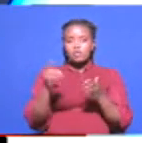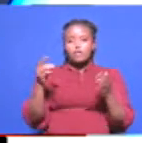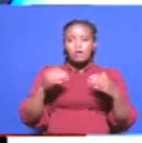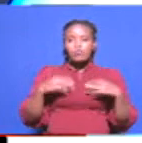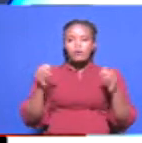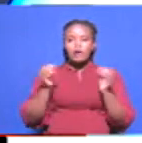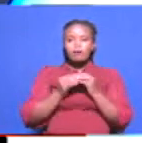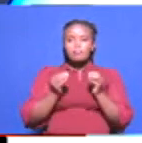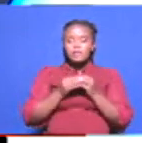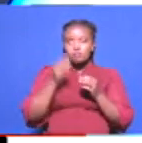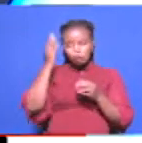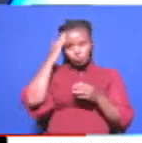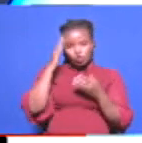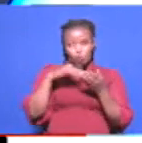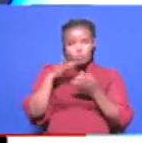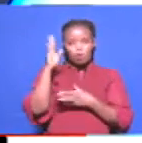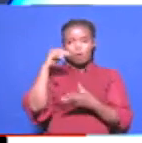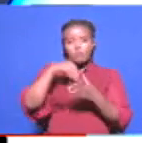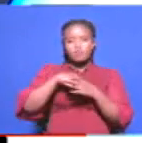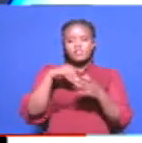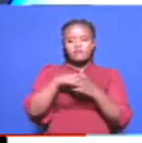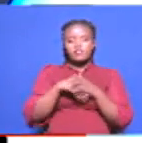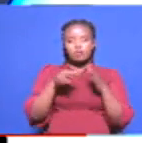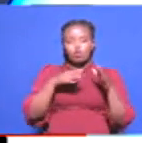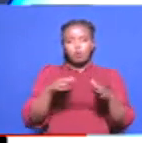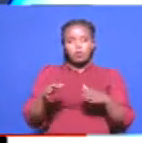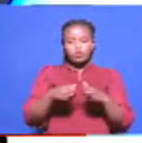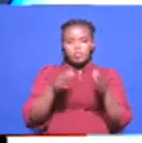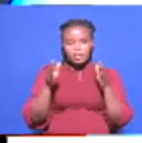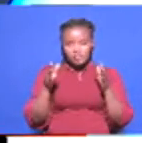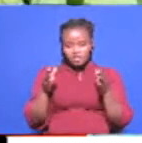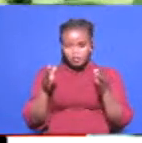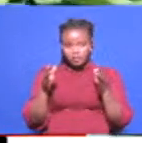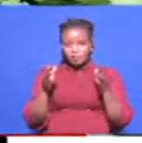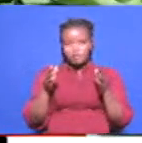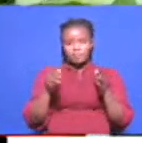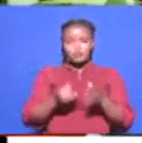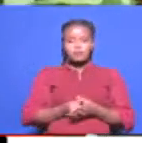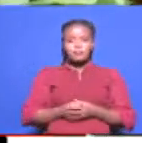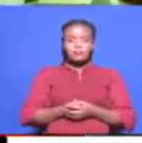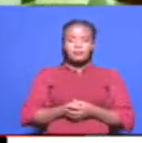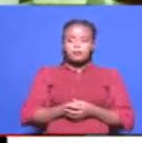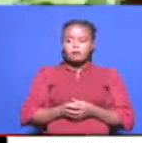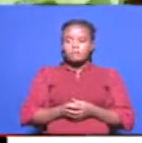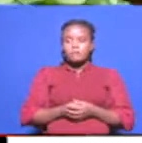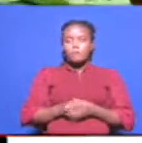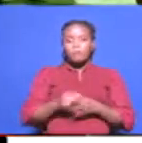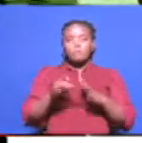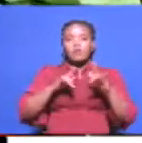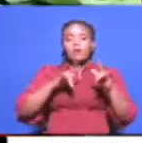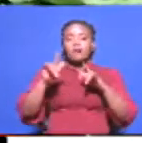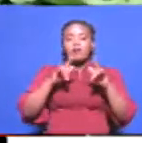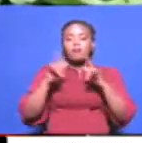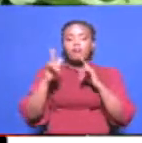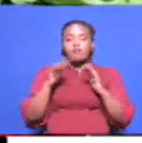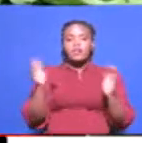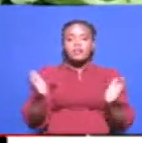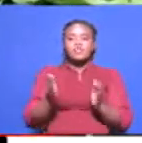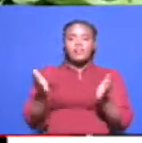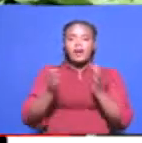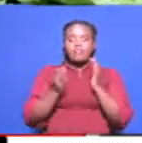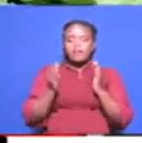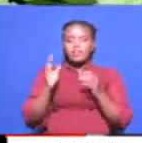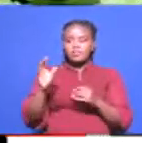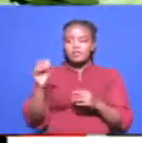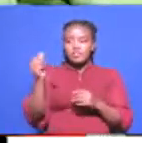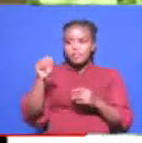and investment opportunities. Zainab Said now reports. Foreign Affairs Minister Rachel Omamo noted that Kenya and the